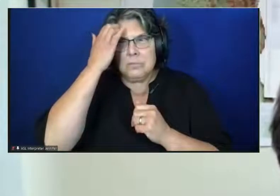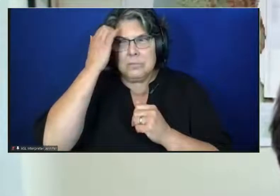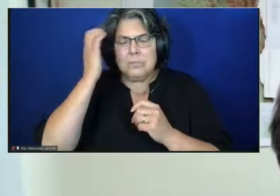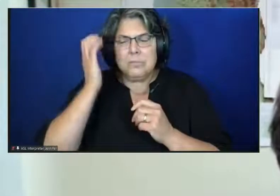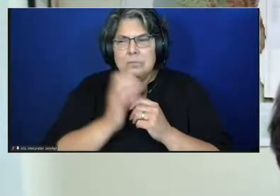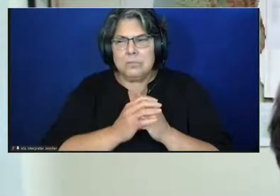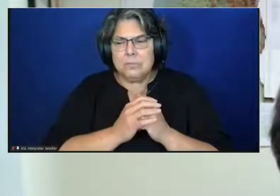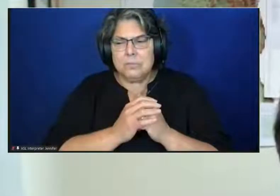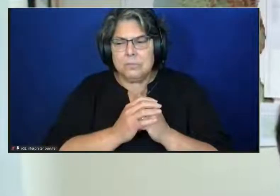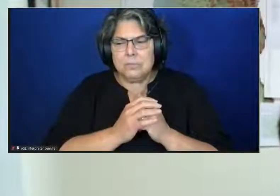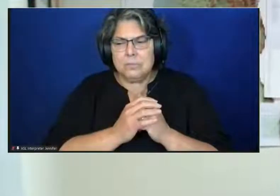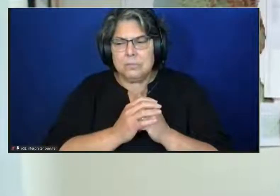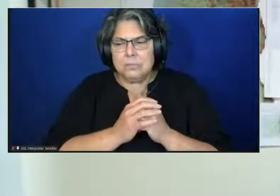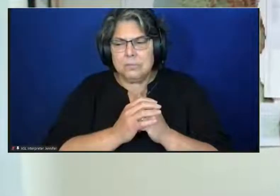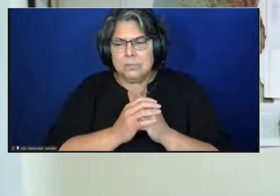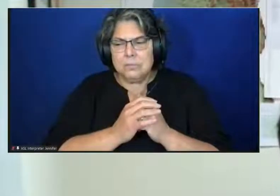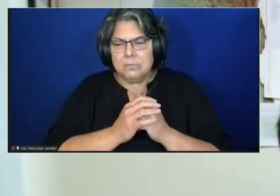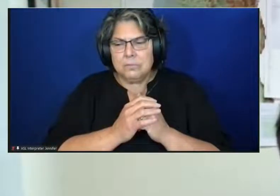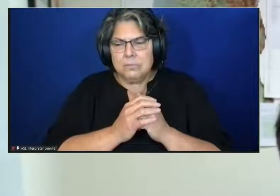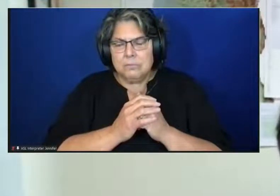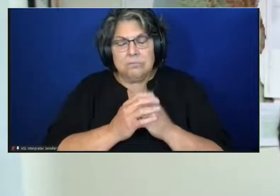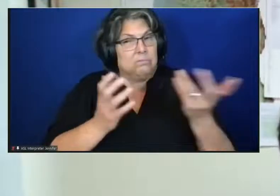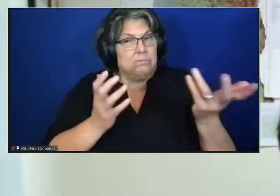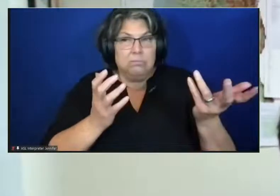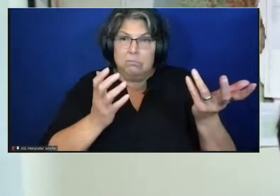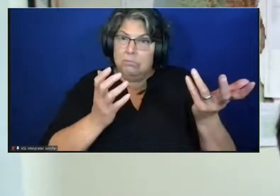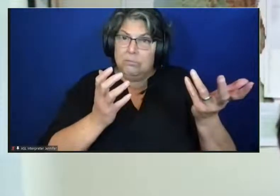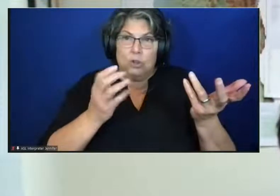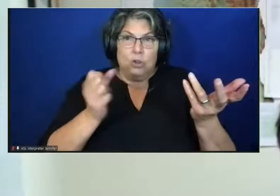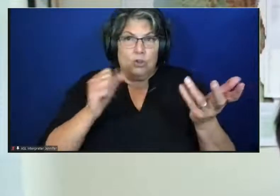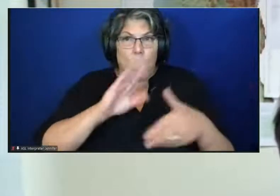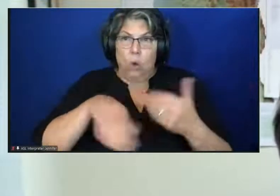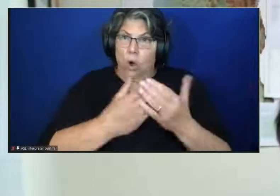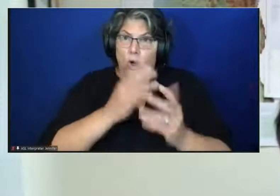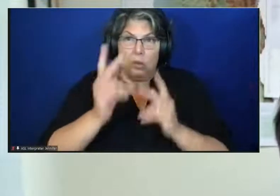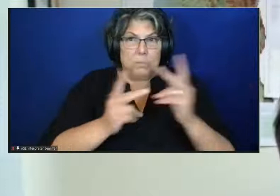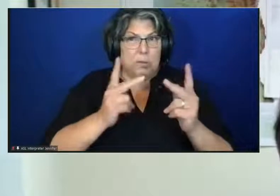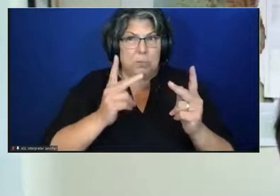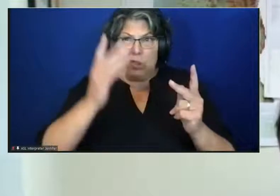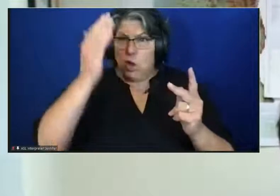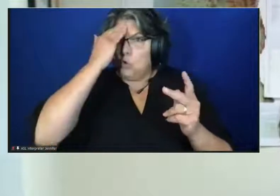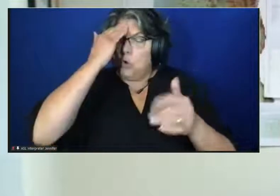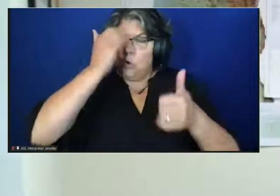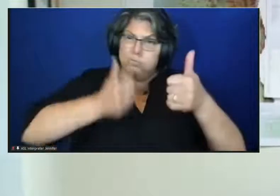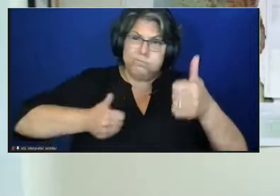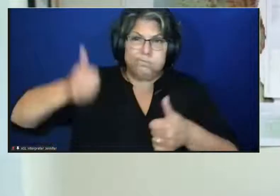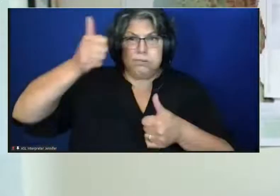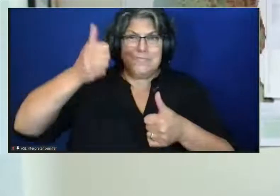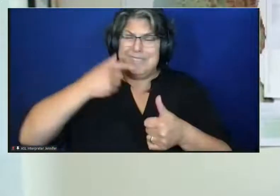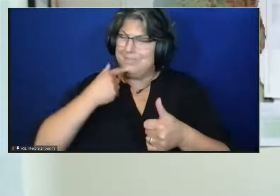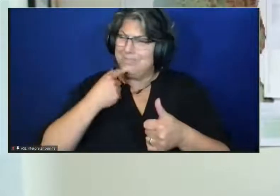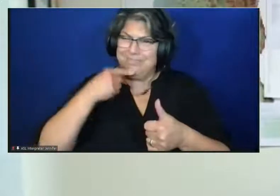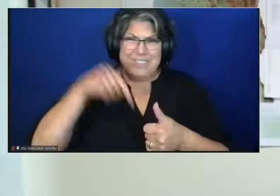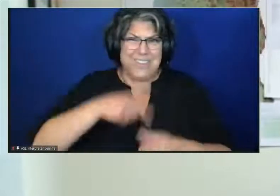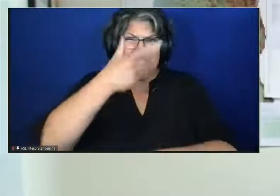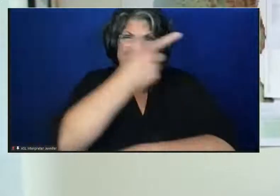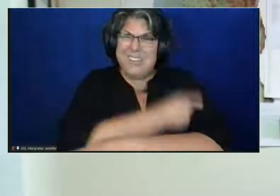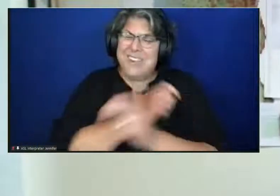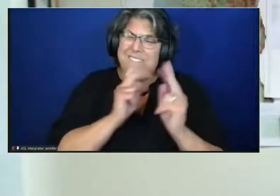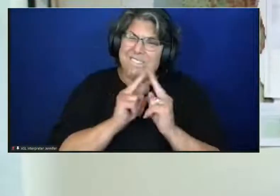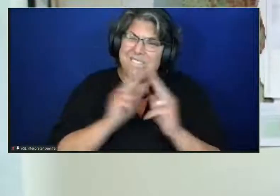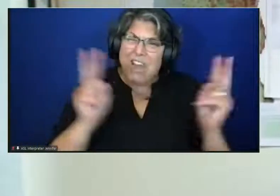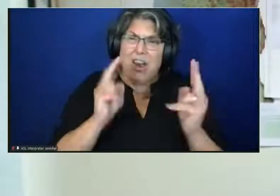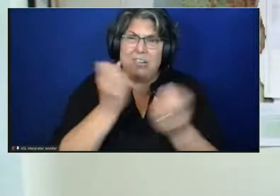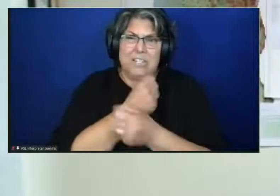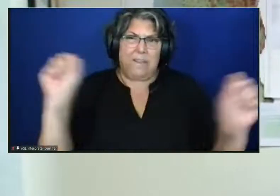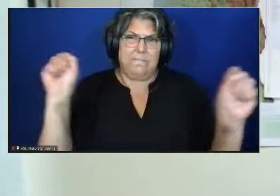the word is still, that's come out from the authorities, is that these are extremely safe vaccines, and that goes for all of them. And